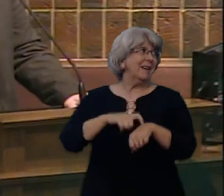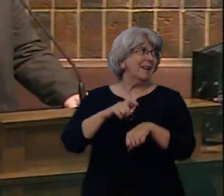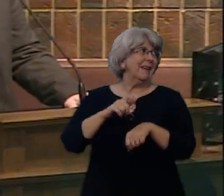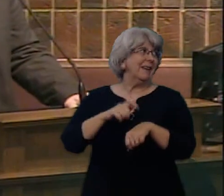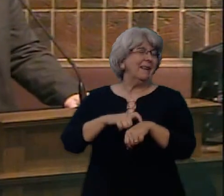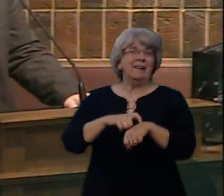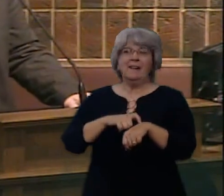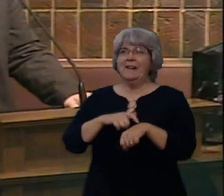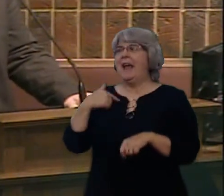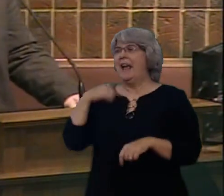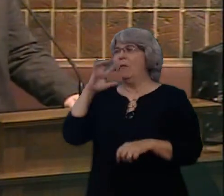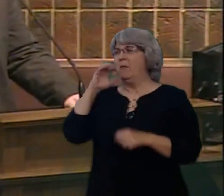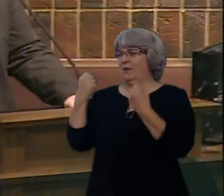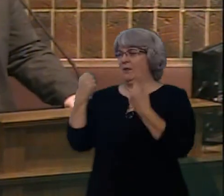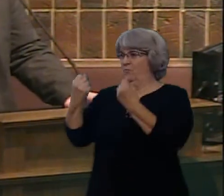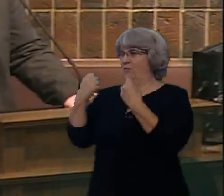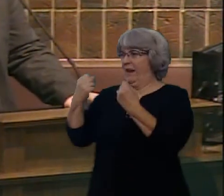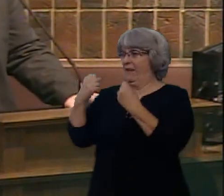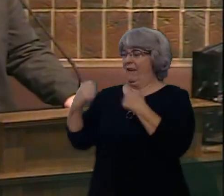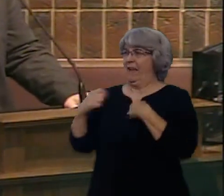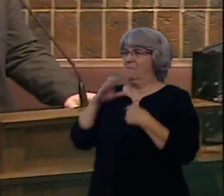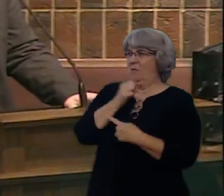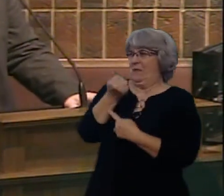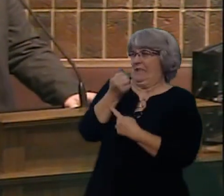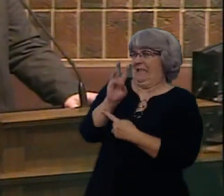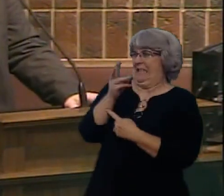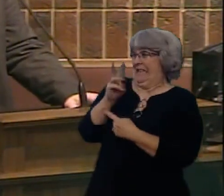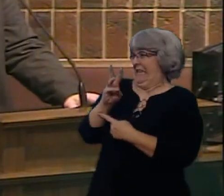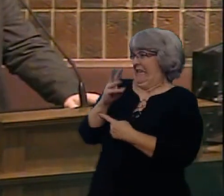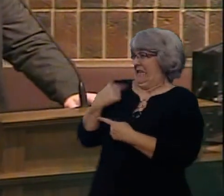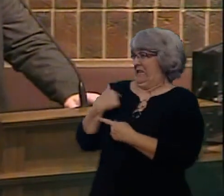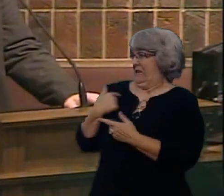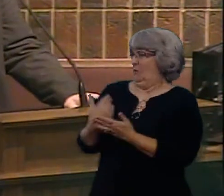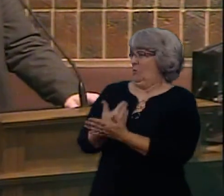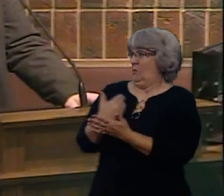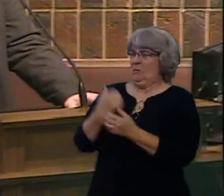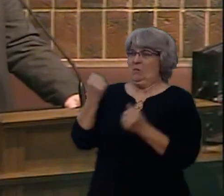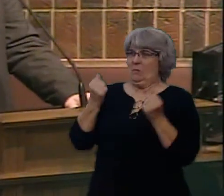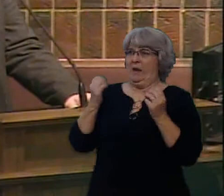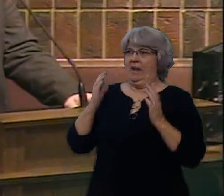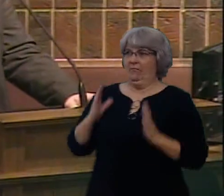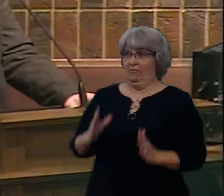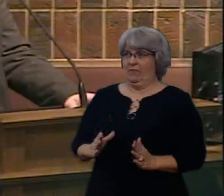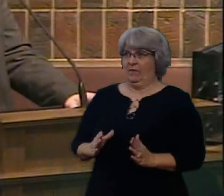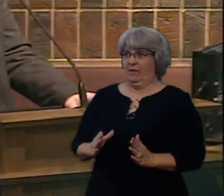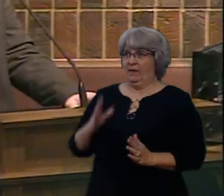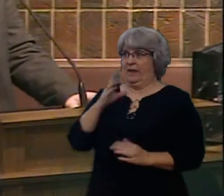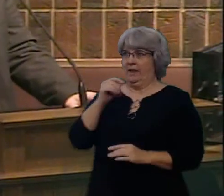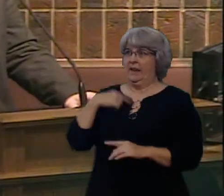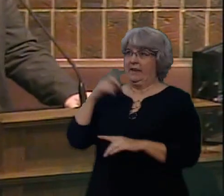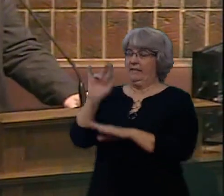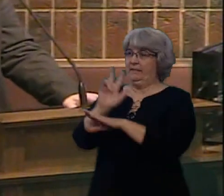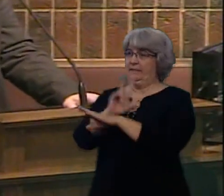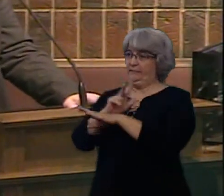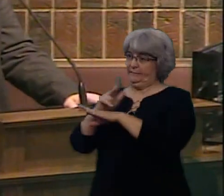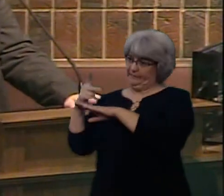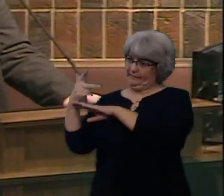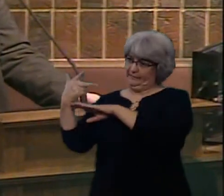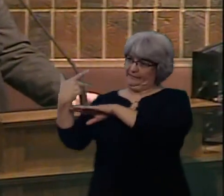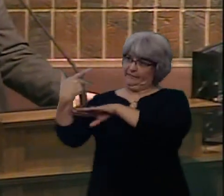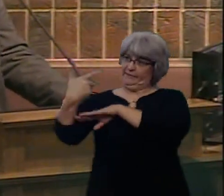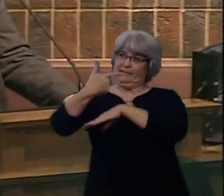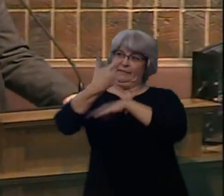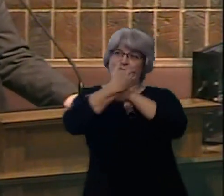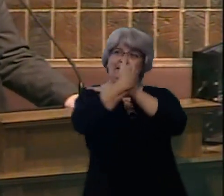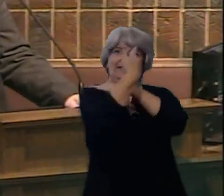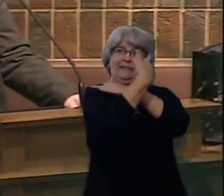it doesn't matter where, I was 16, I've been driving for a couple of months, and I ended up fishtailing, and I was trying to